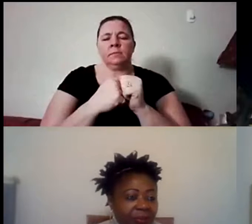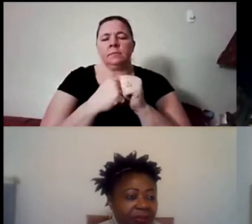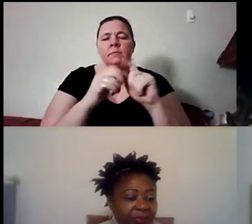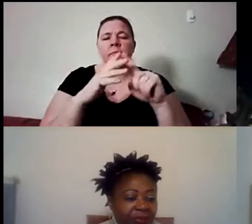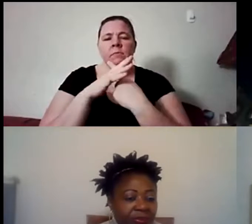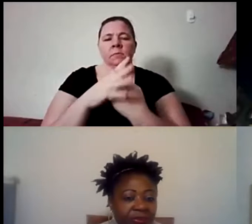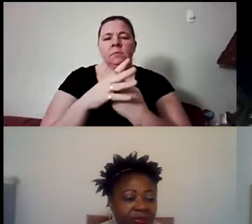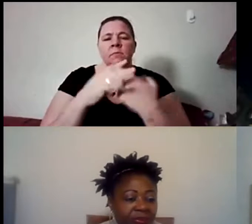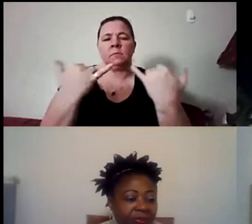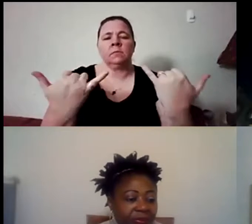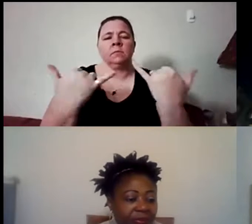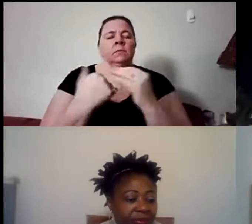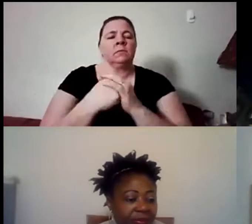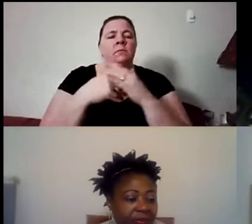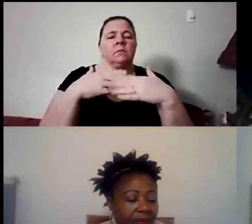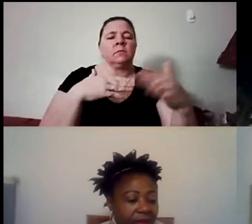sir.